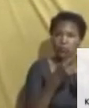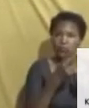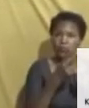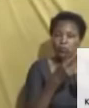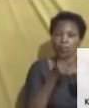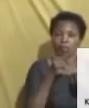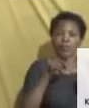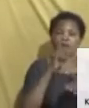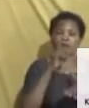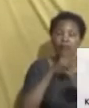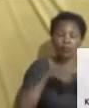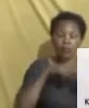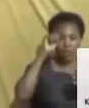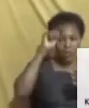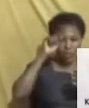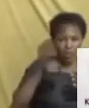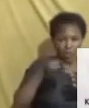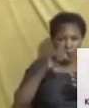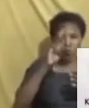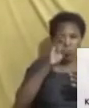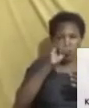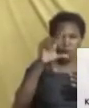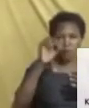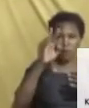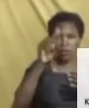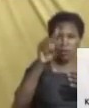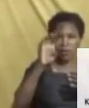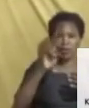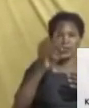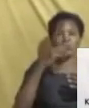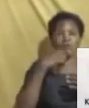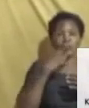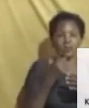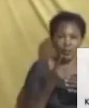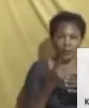Justice Professor Wolfgang says. It was developed first in